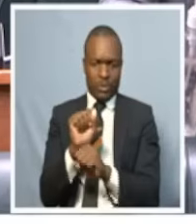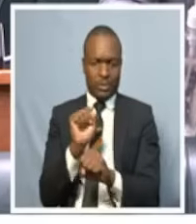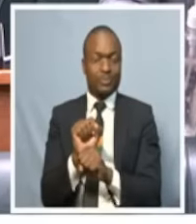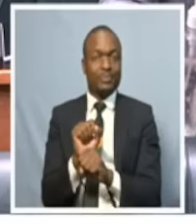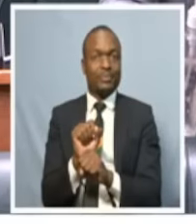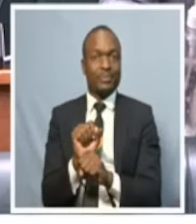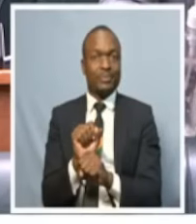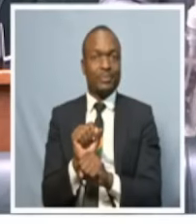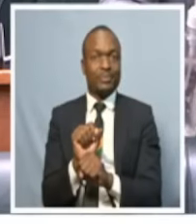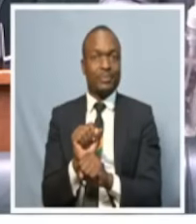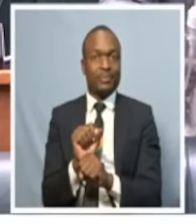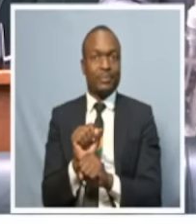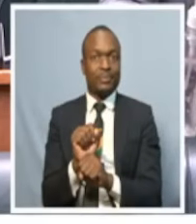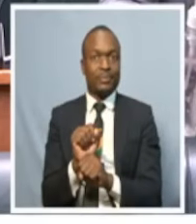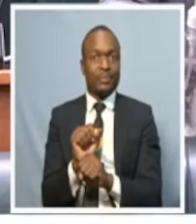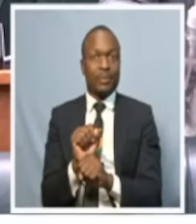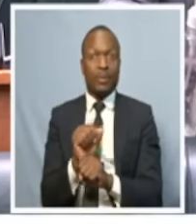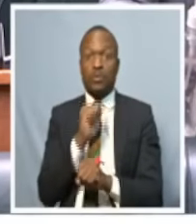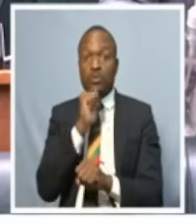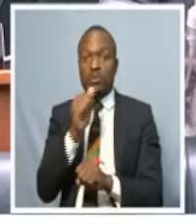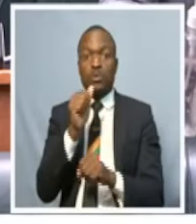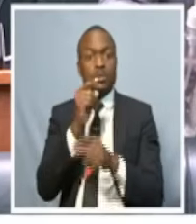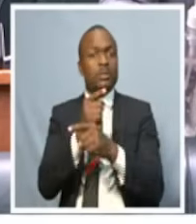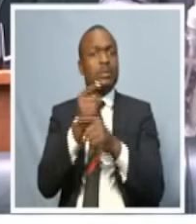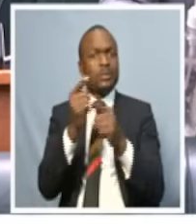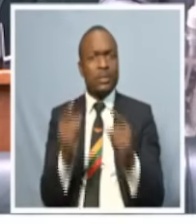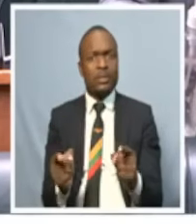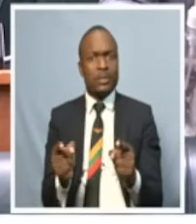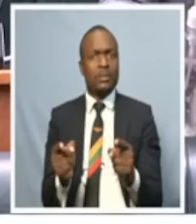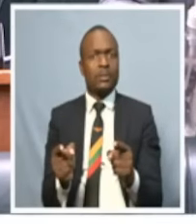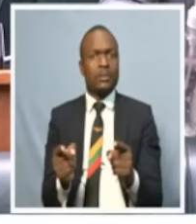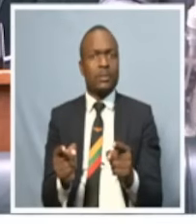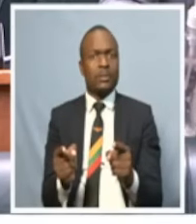works. You don't just,